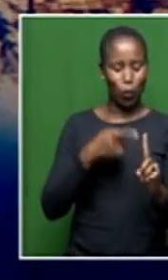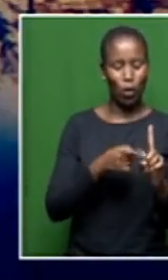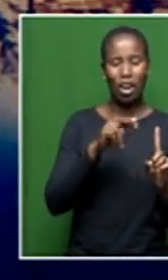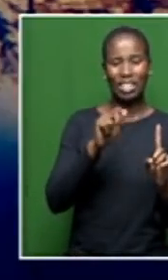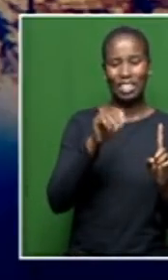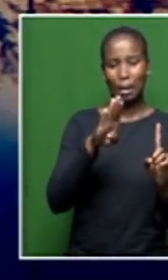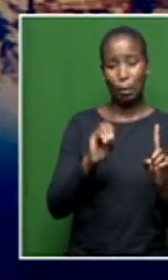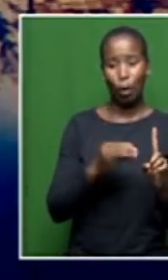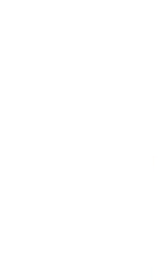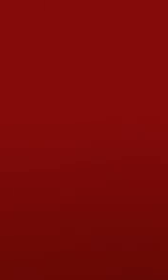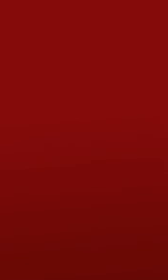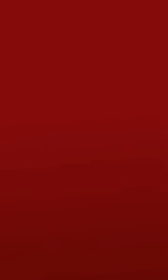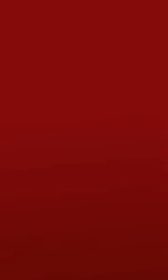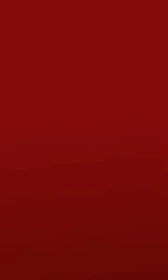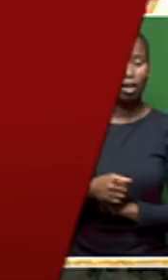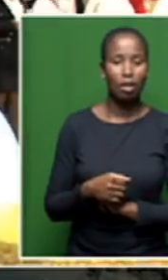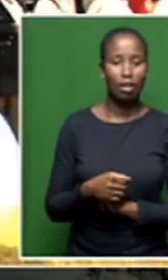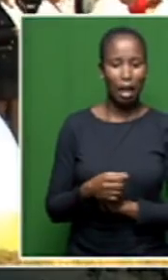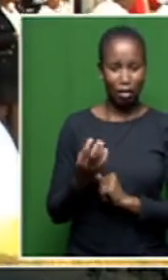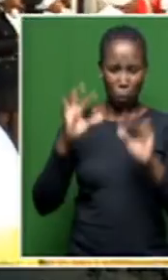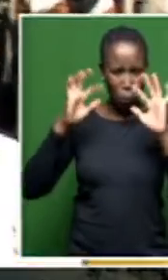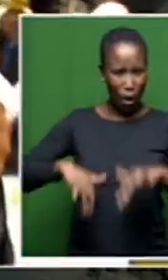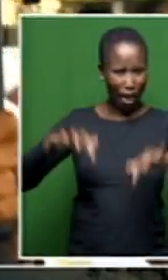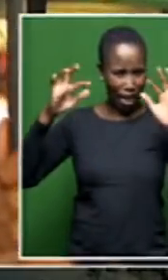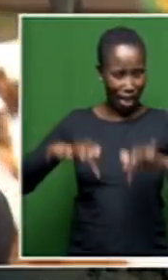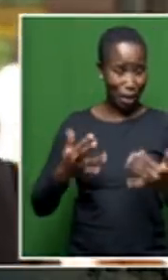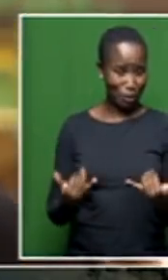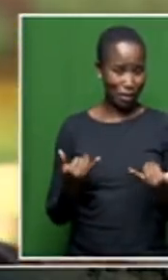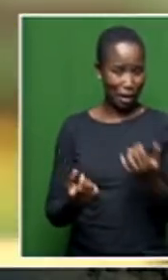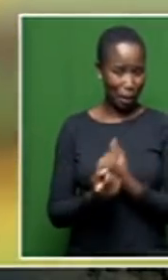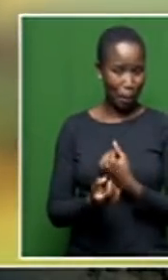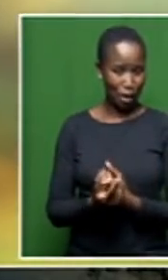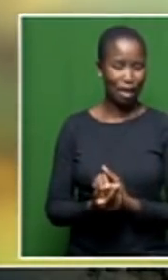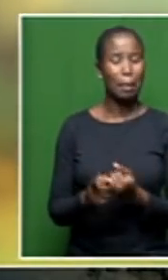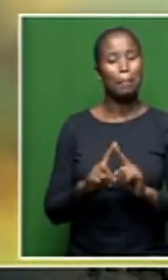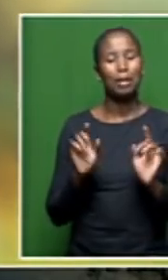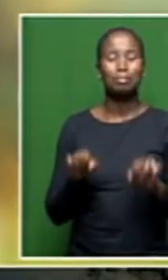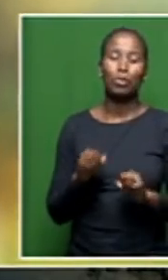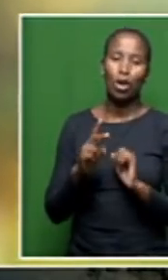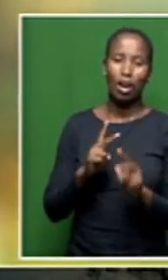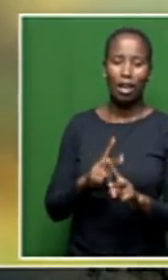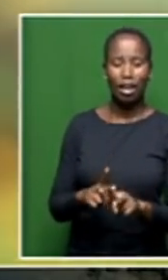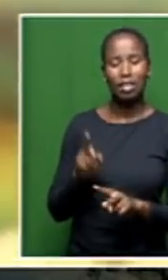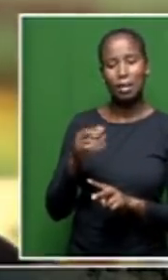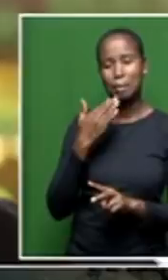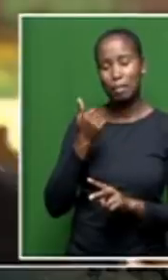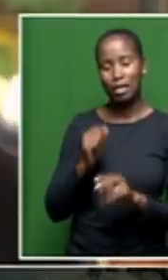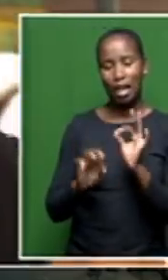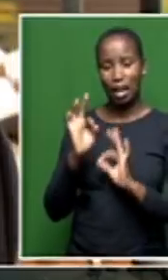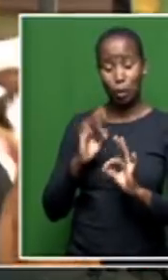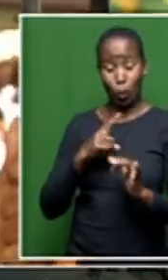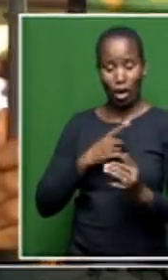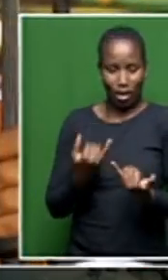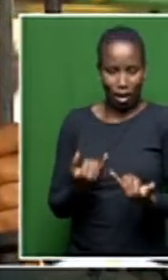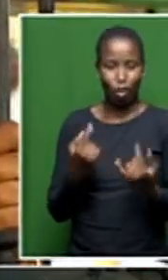our reporter, is, and in the pouring rain there this morning, just to once again bring us a sense as we